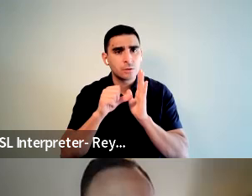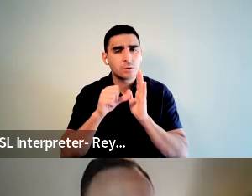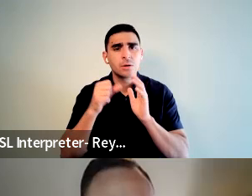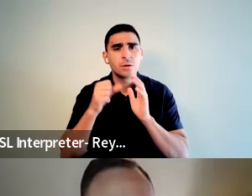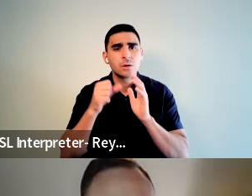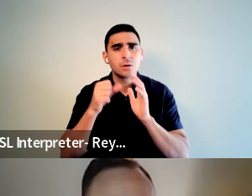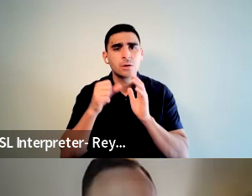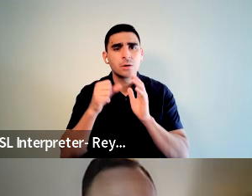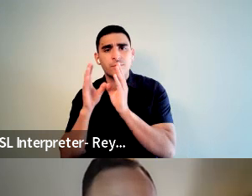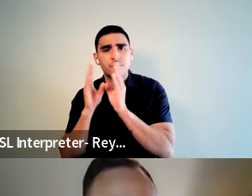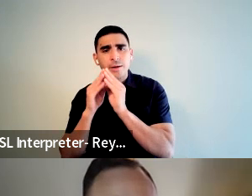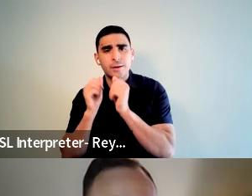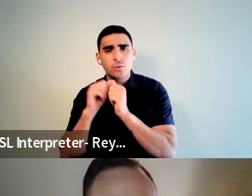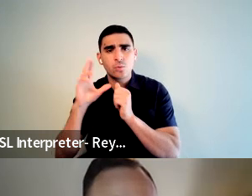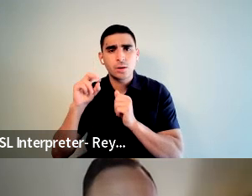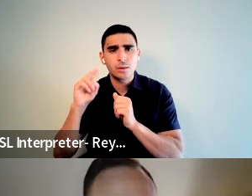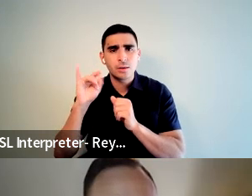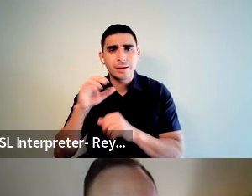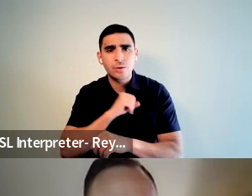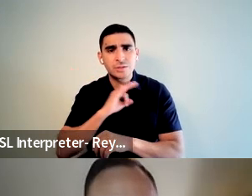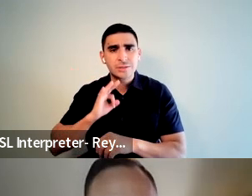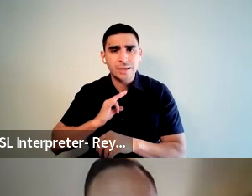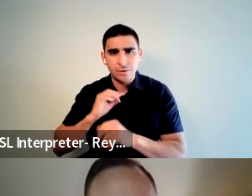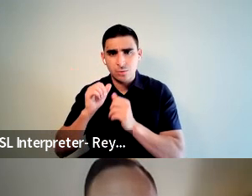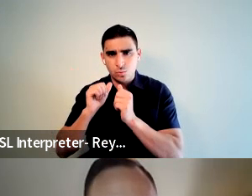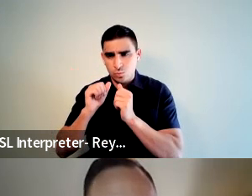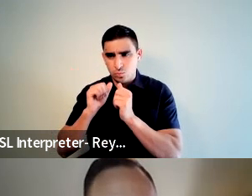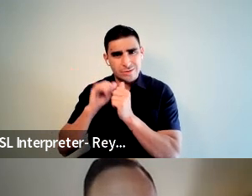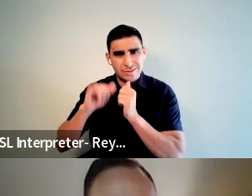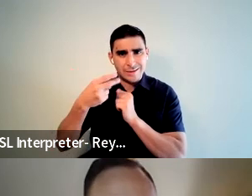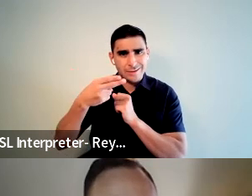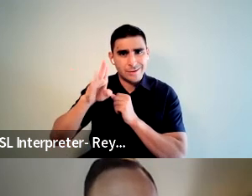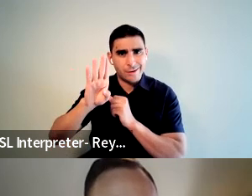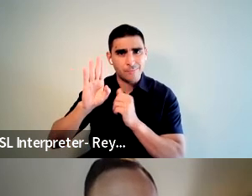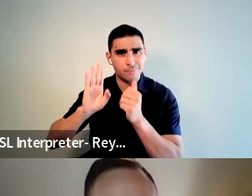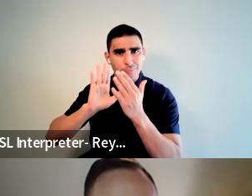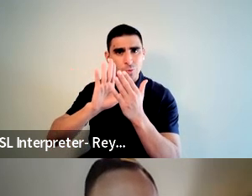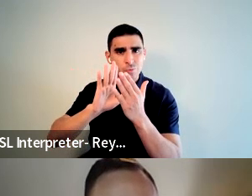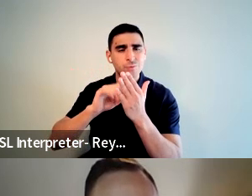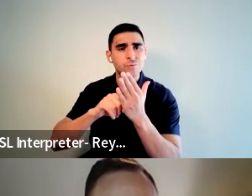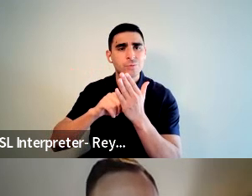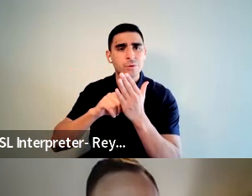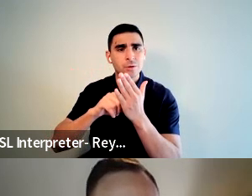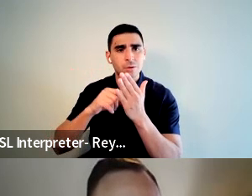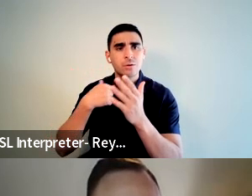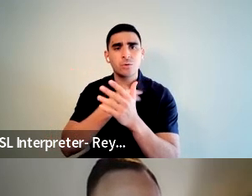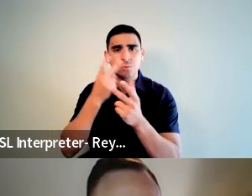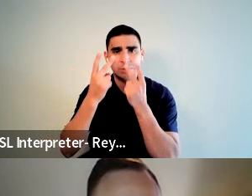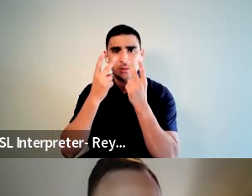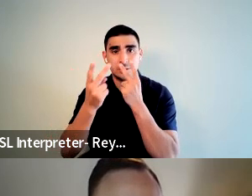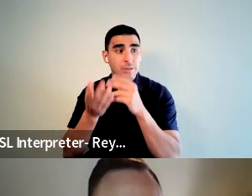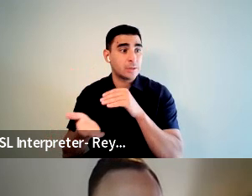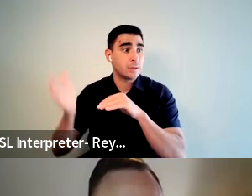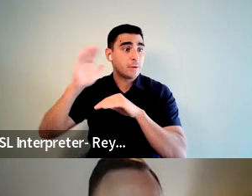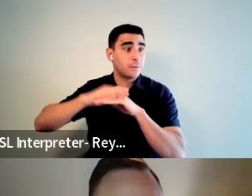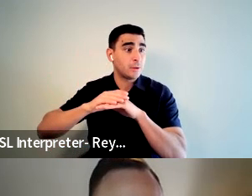staff working on the behavioral hub approach, that this to me really feels where an influx of significant ARPA